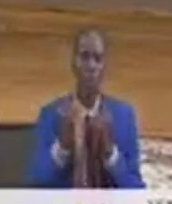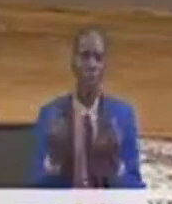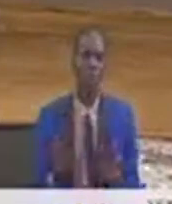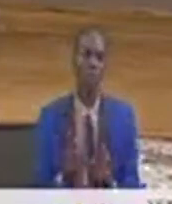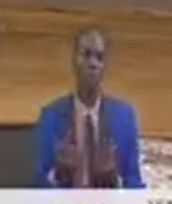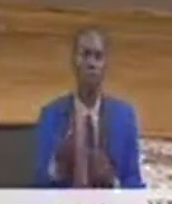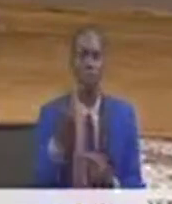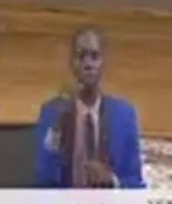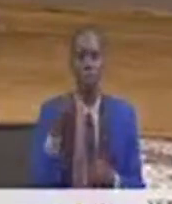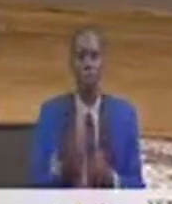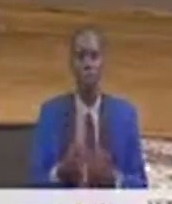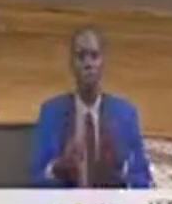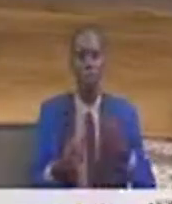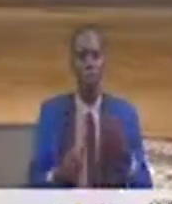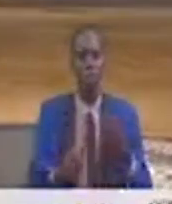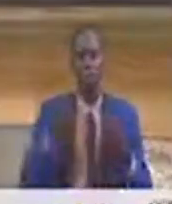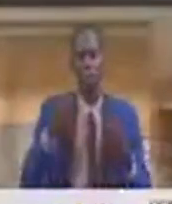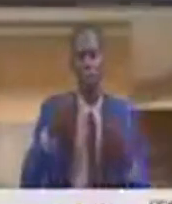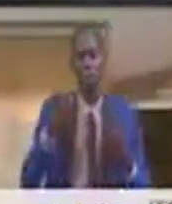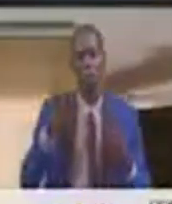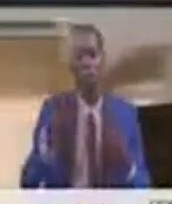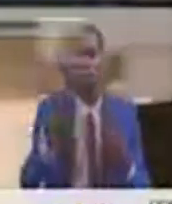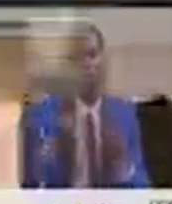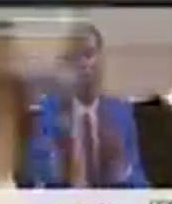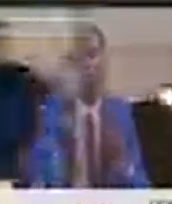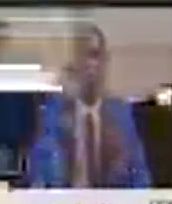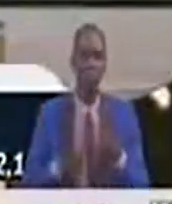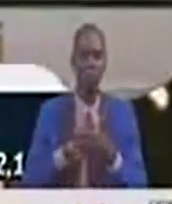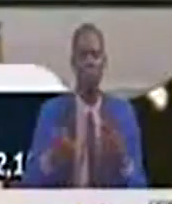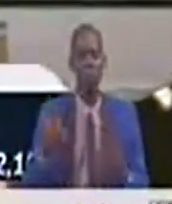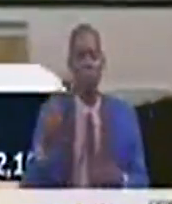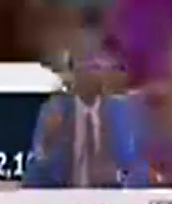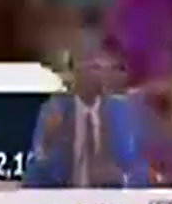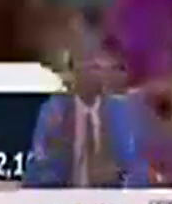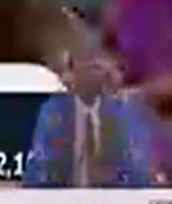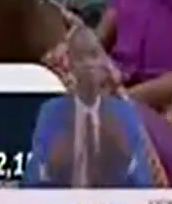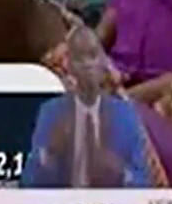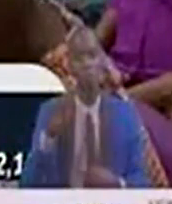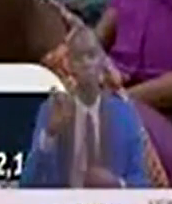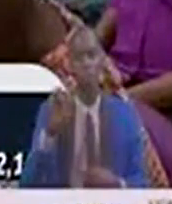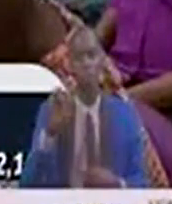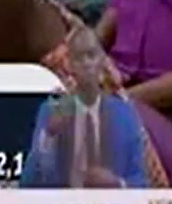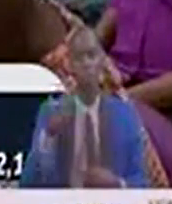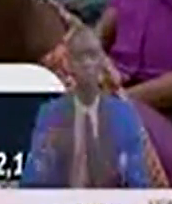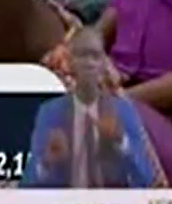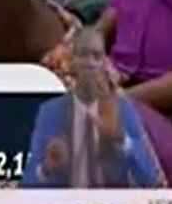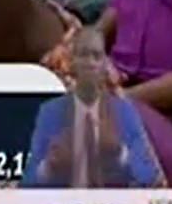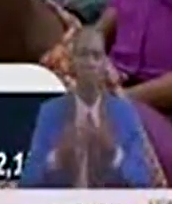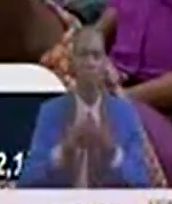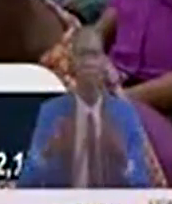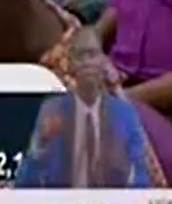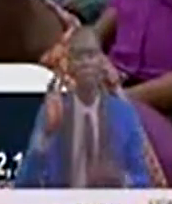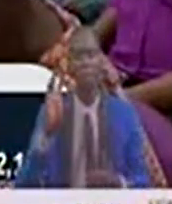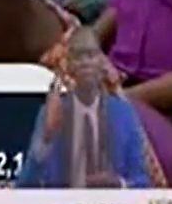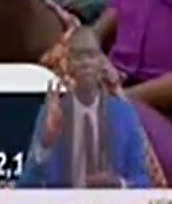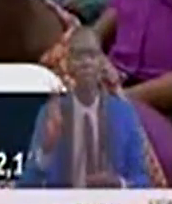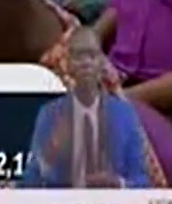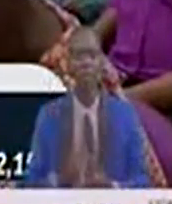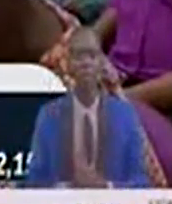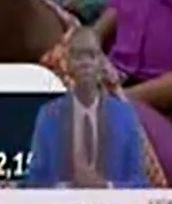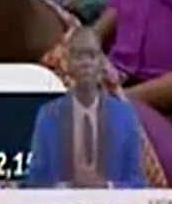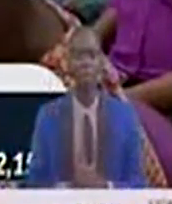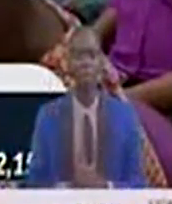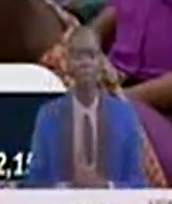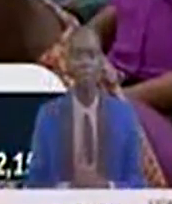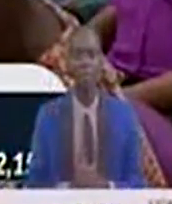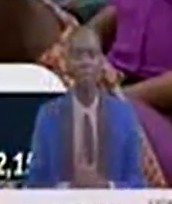in 1 Timothy chapter 5, I'm reading from verse 6. 1 Timothy chapter 5, we're looking at